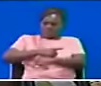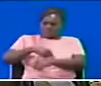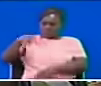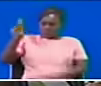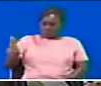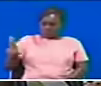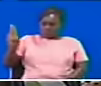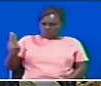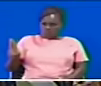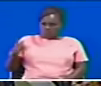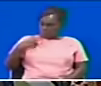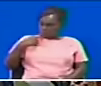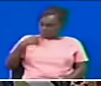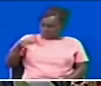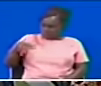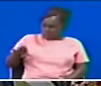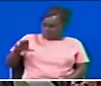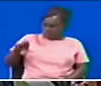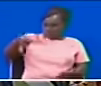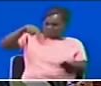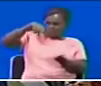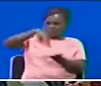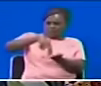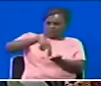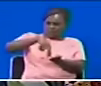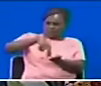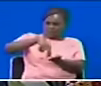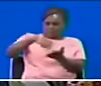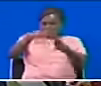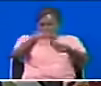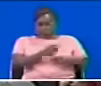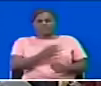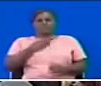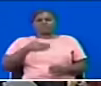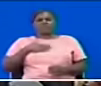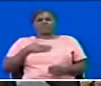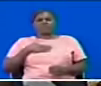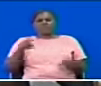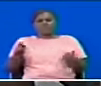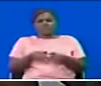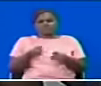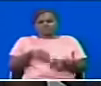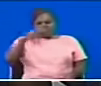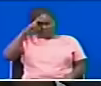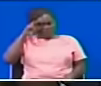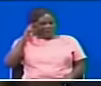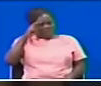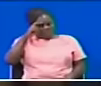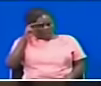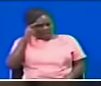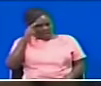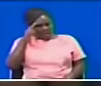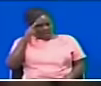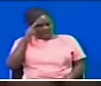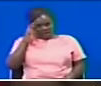Muigai Kenyatta said he would be president, trust me, even Martha, and she'll remember all our voices. We said,